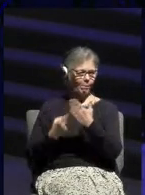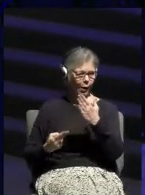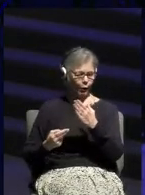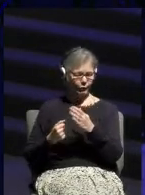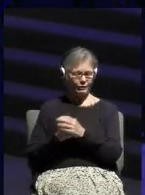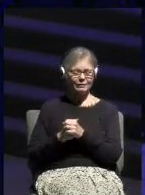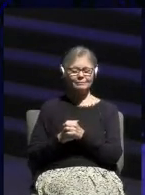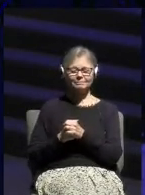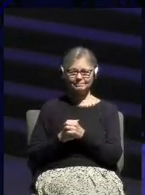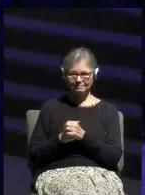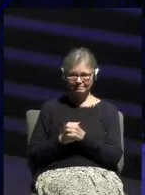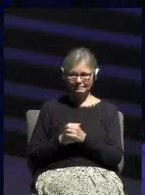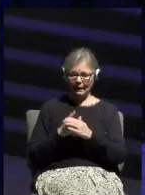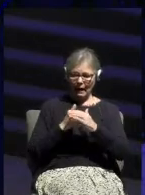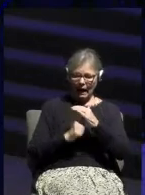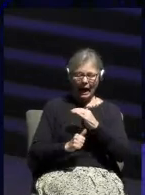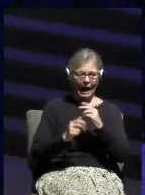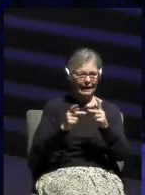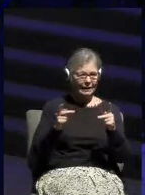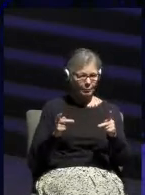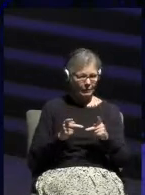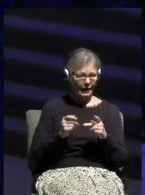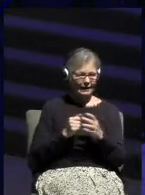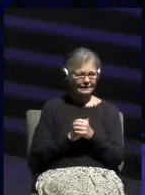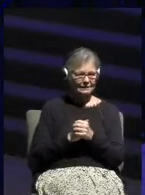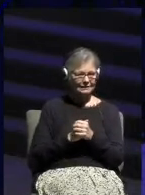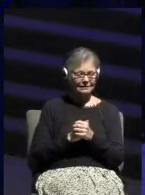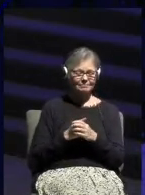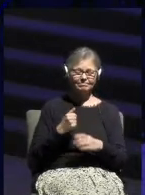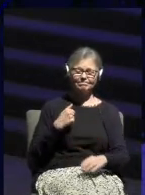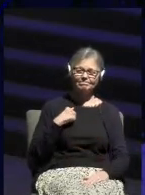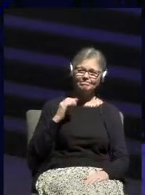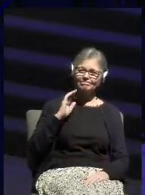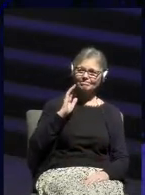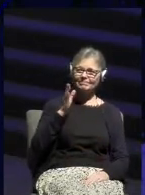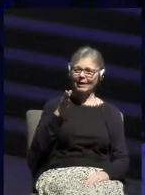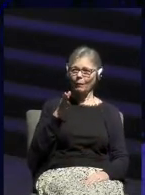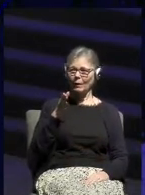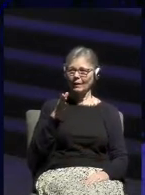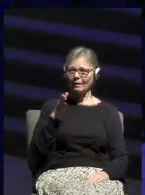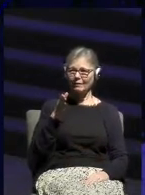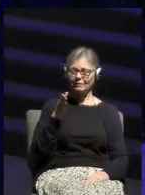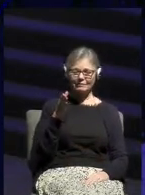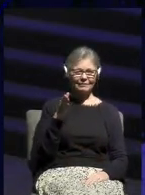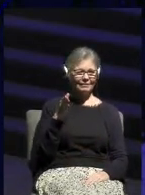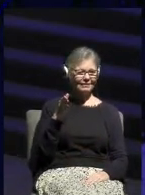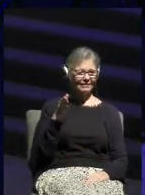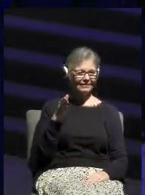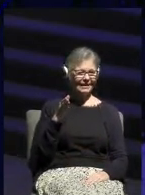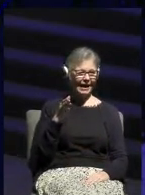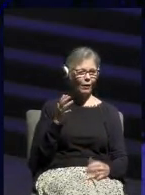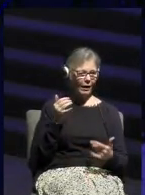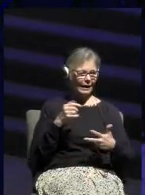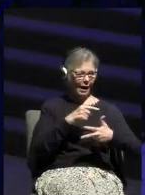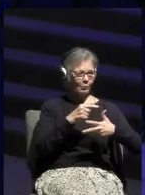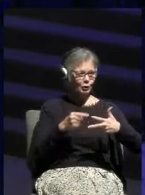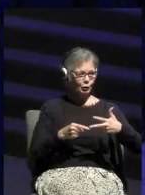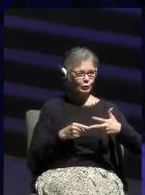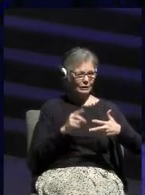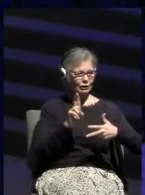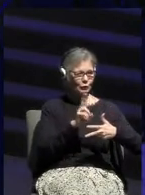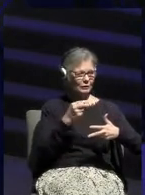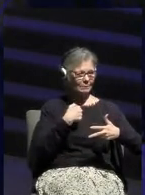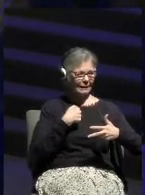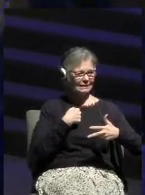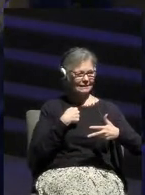I want to be in that hiding place. I want to walk above, and here we go. Now I'm using the words, right? Obviously we can't